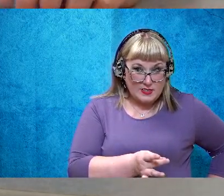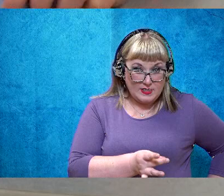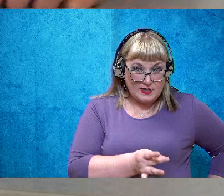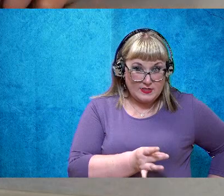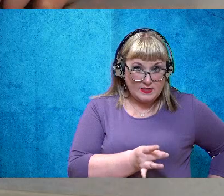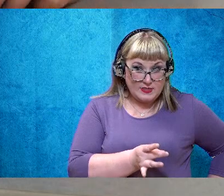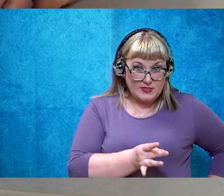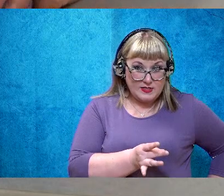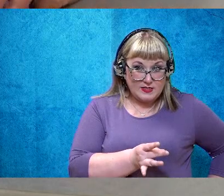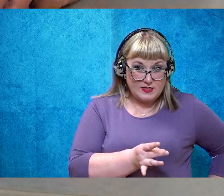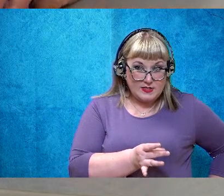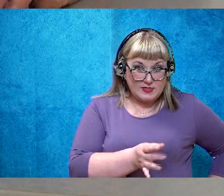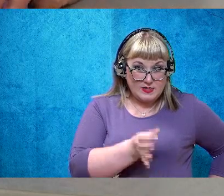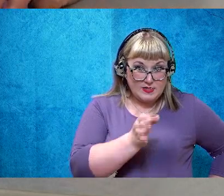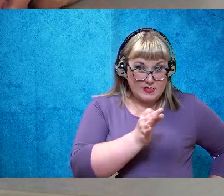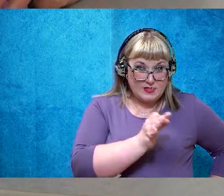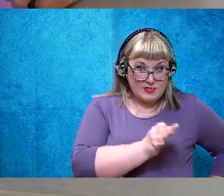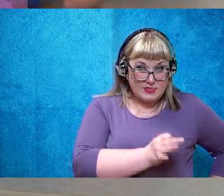8,